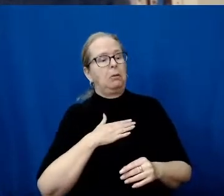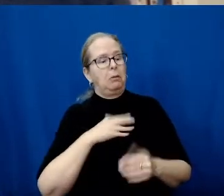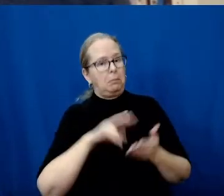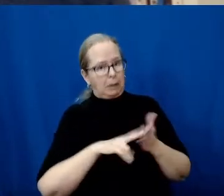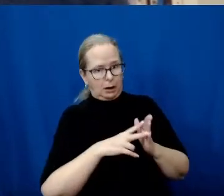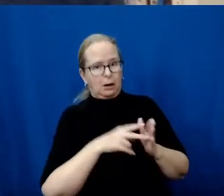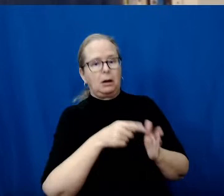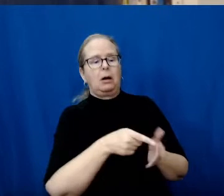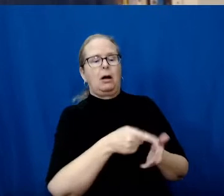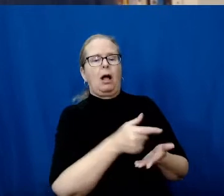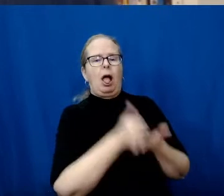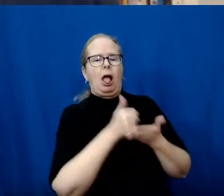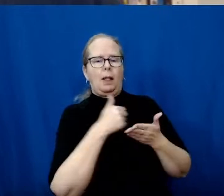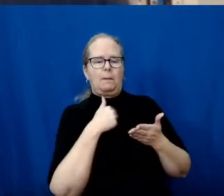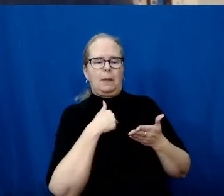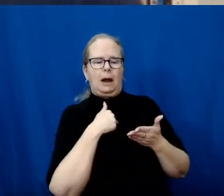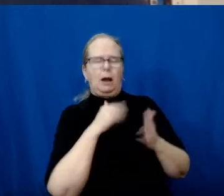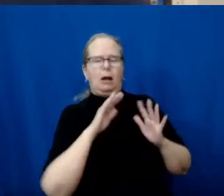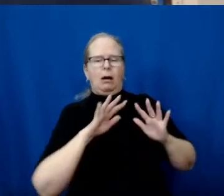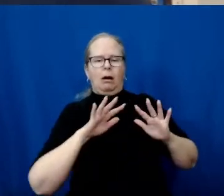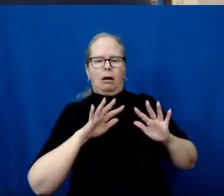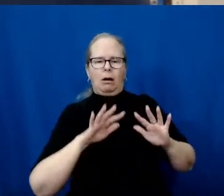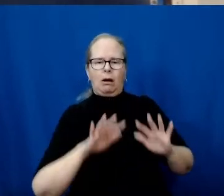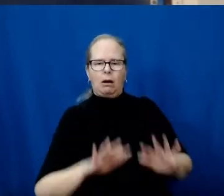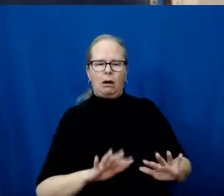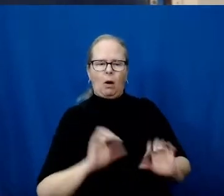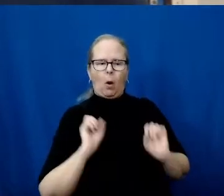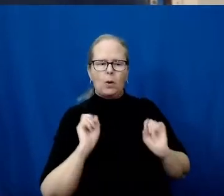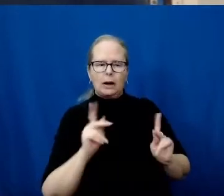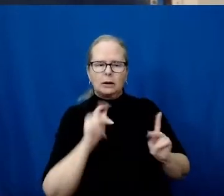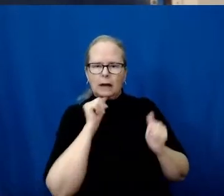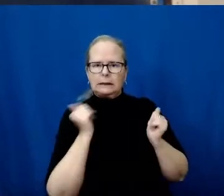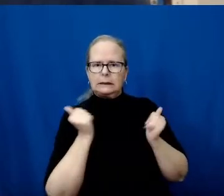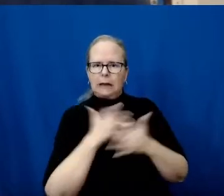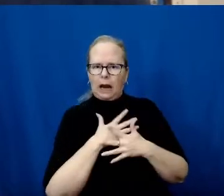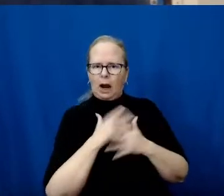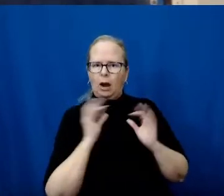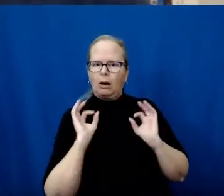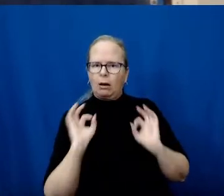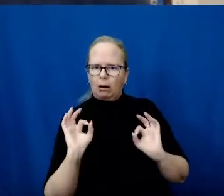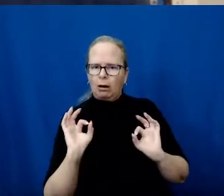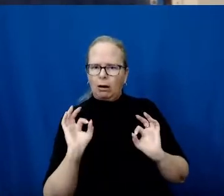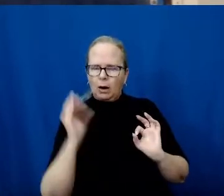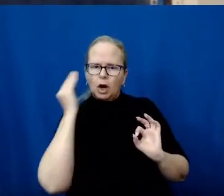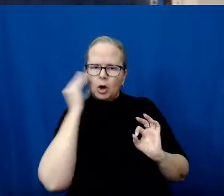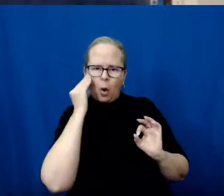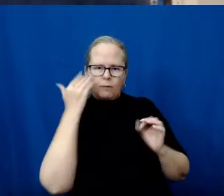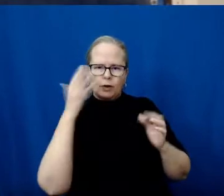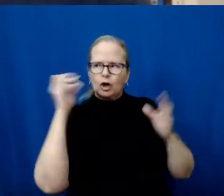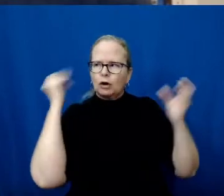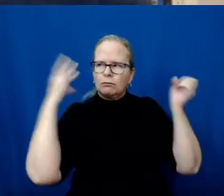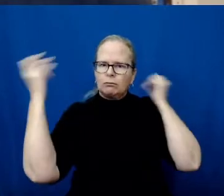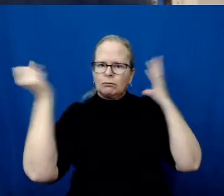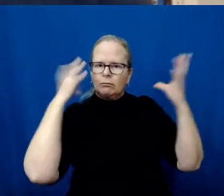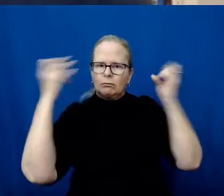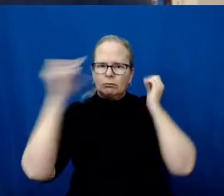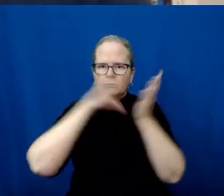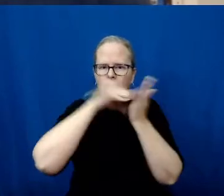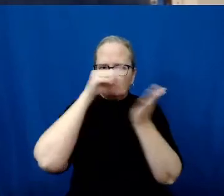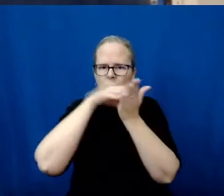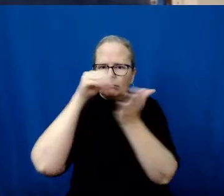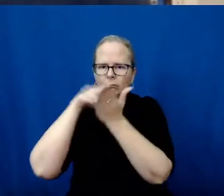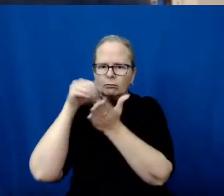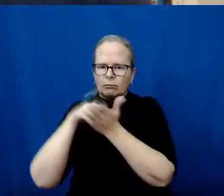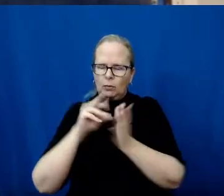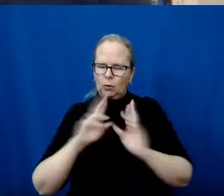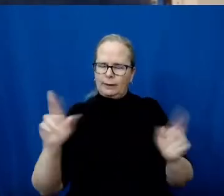It's something that we've talked about as a family, and have a plan, which I know planning helps me. Yeah, I